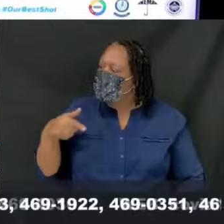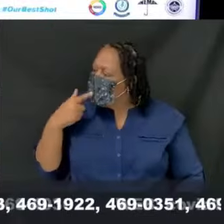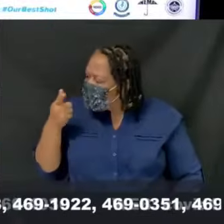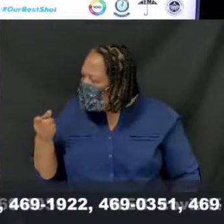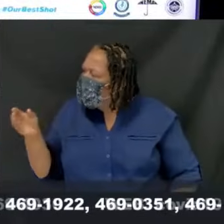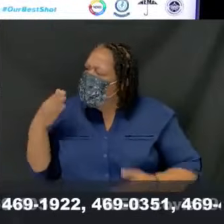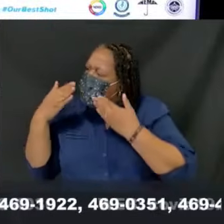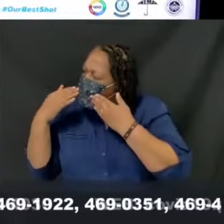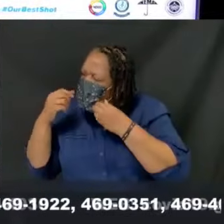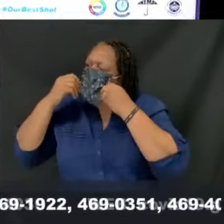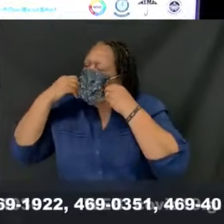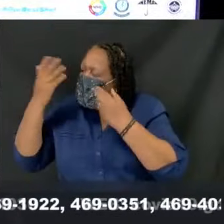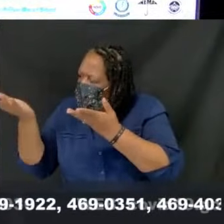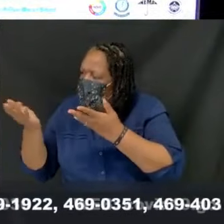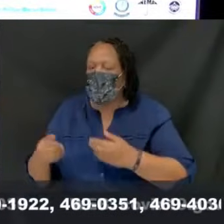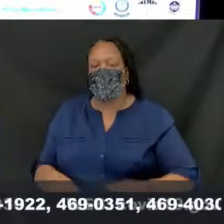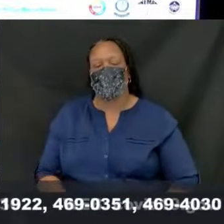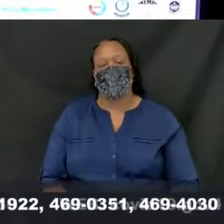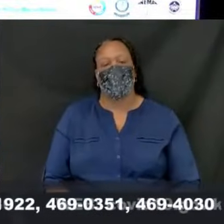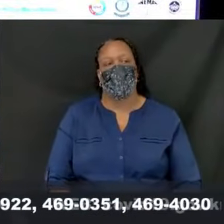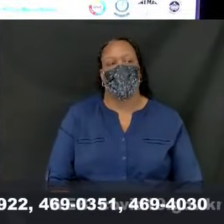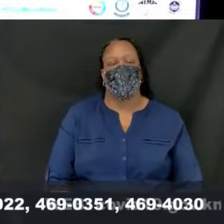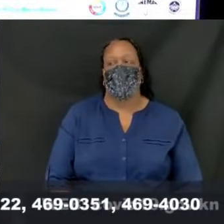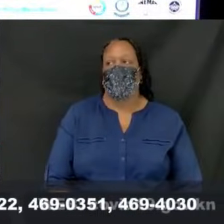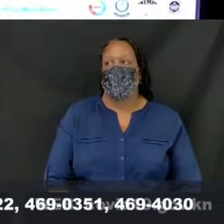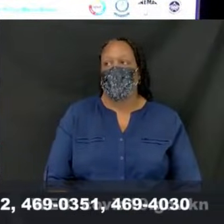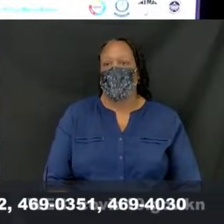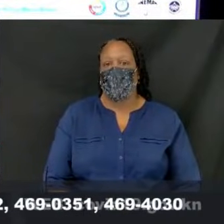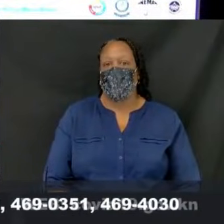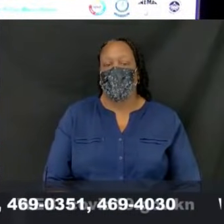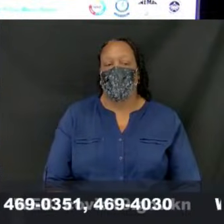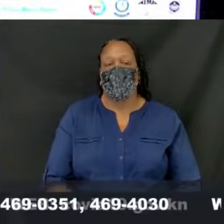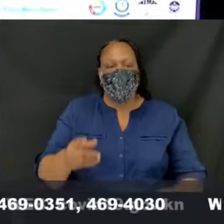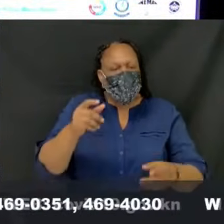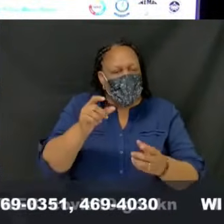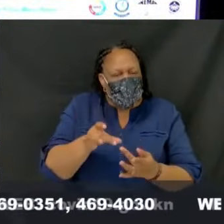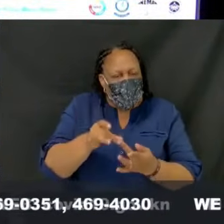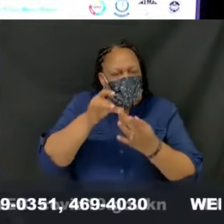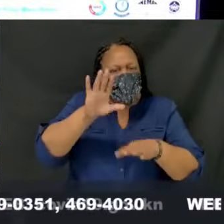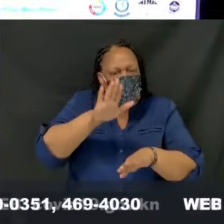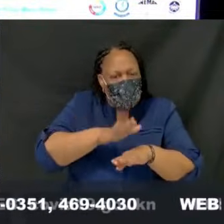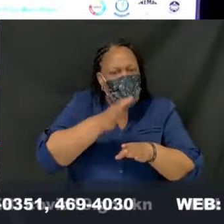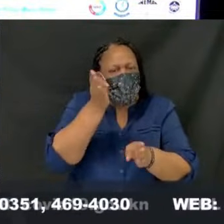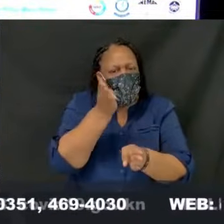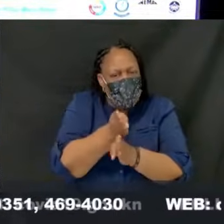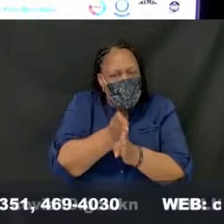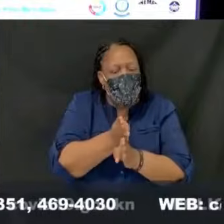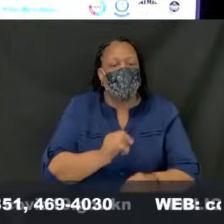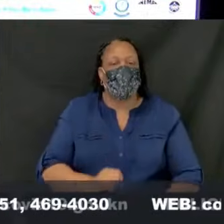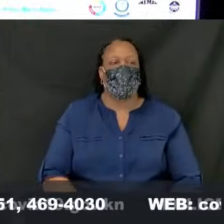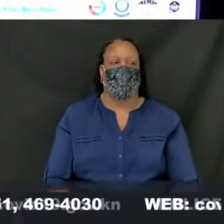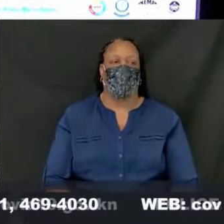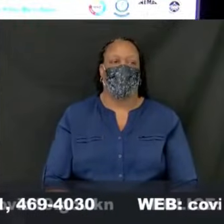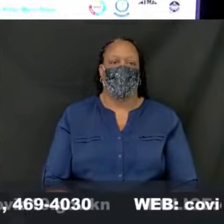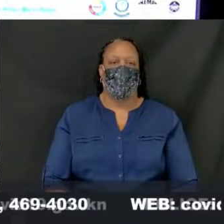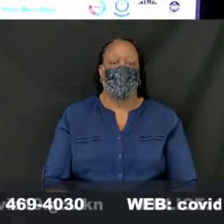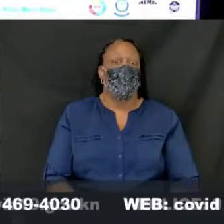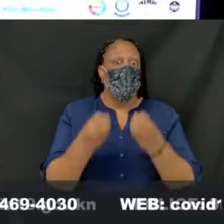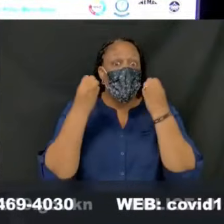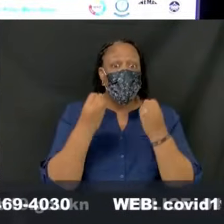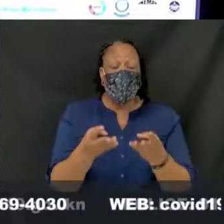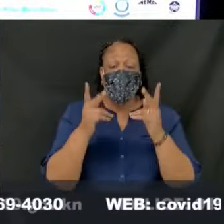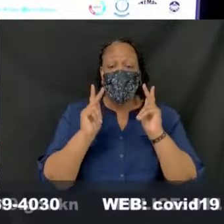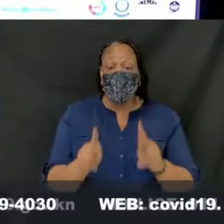the area of public transportation. Public transportation is where we are seeing the non-compliance